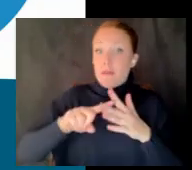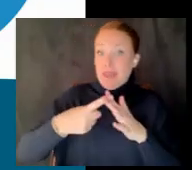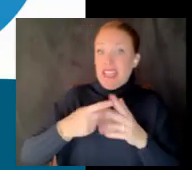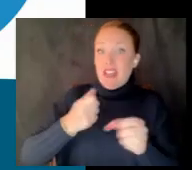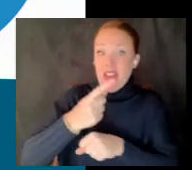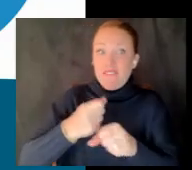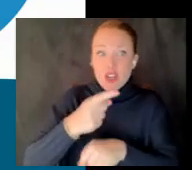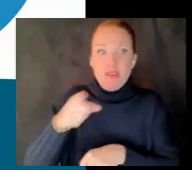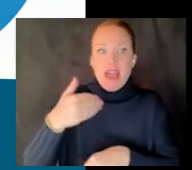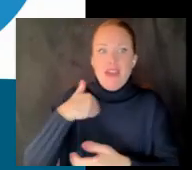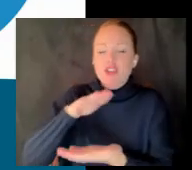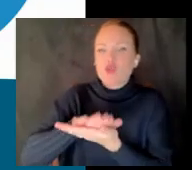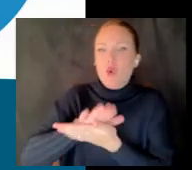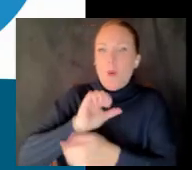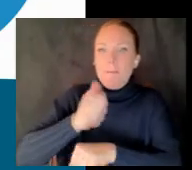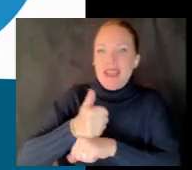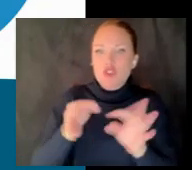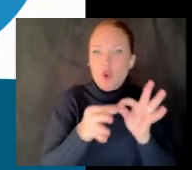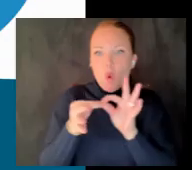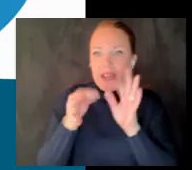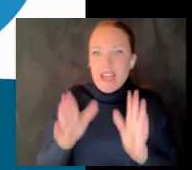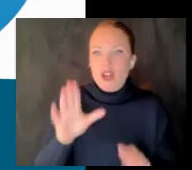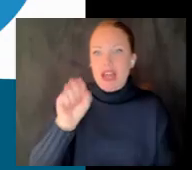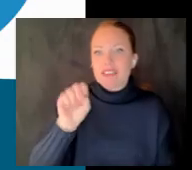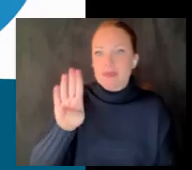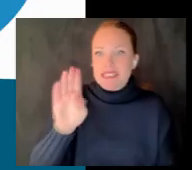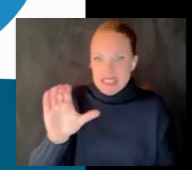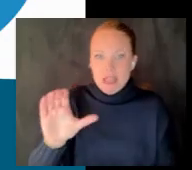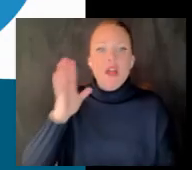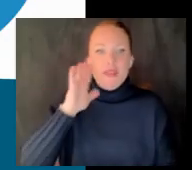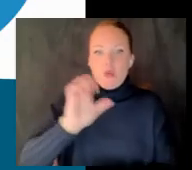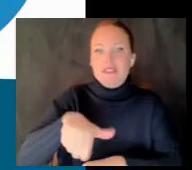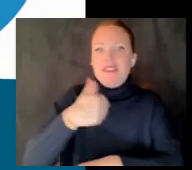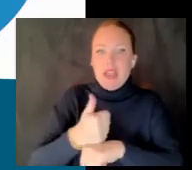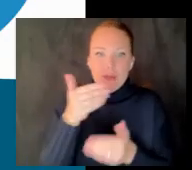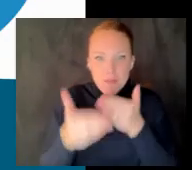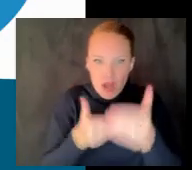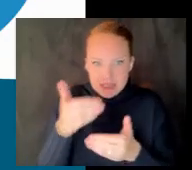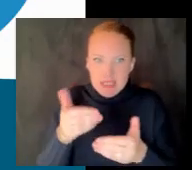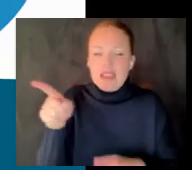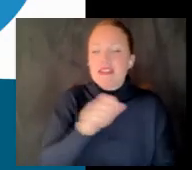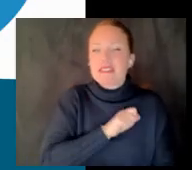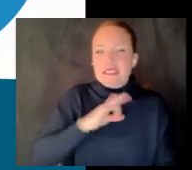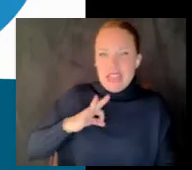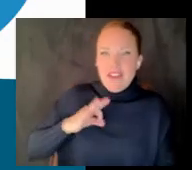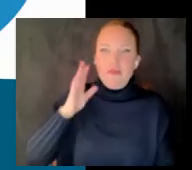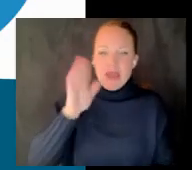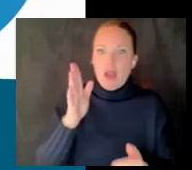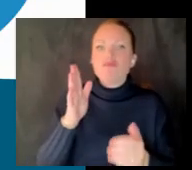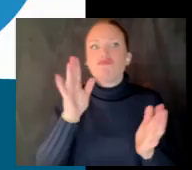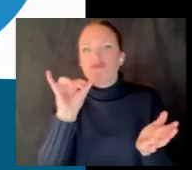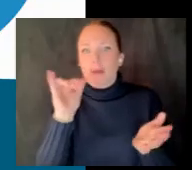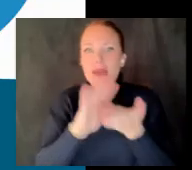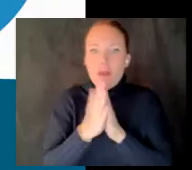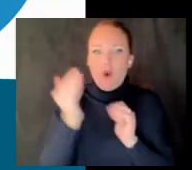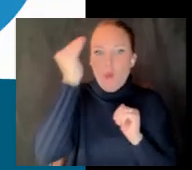or SBC, that works with the school administration to establish a process in which staff are made aware of students in their building who have a